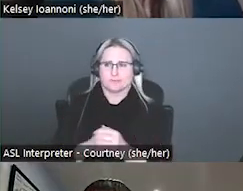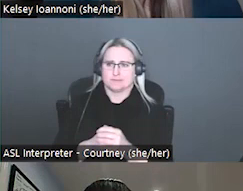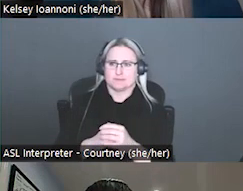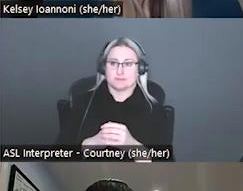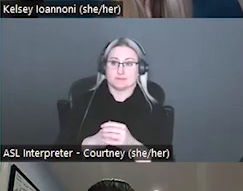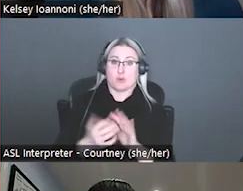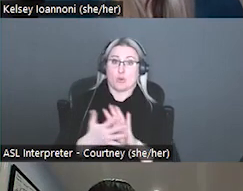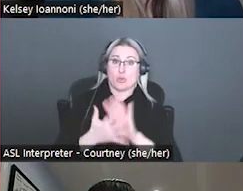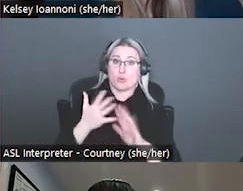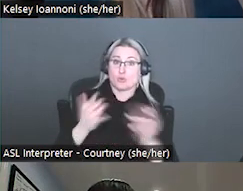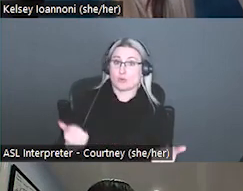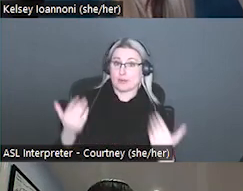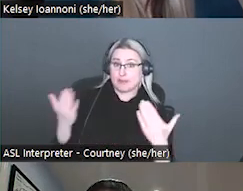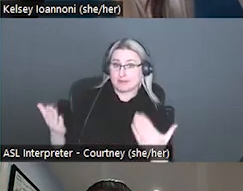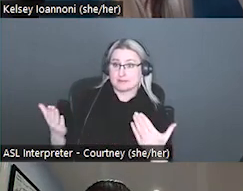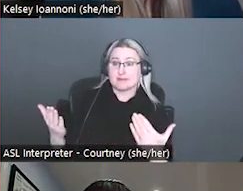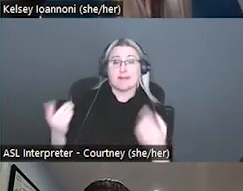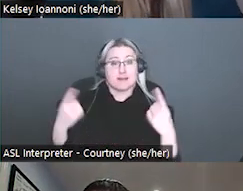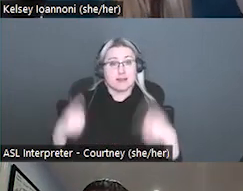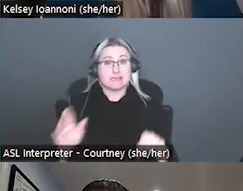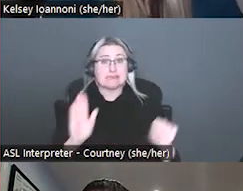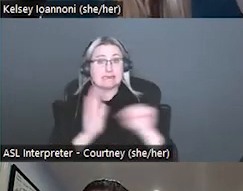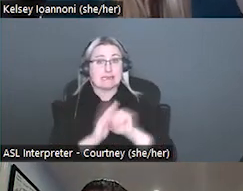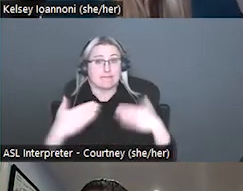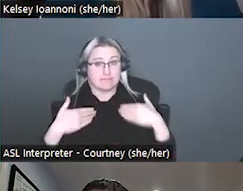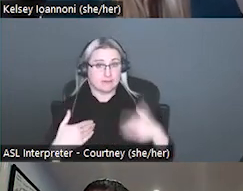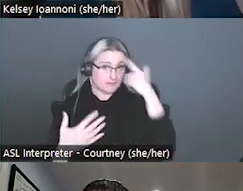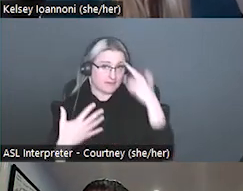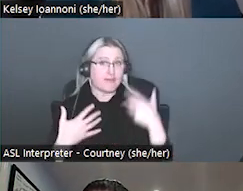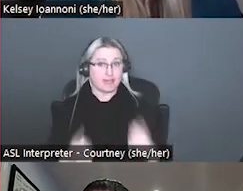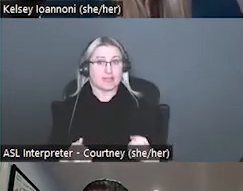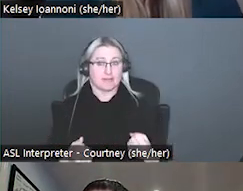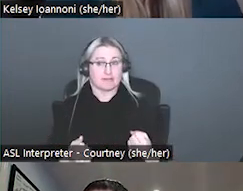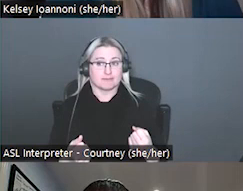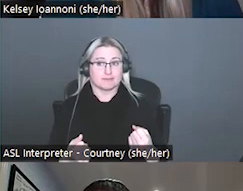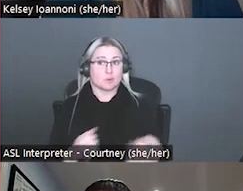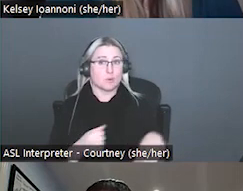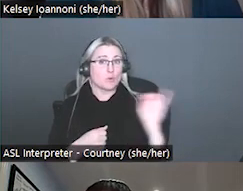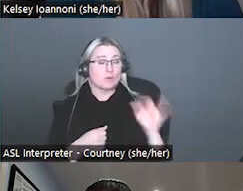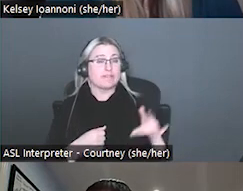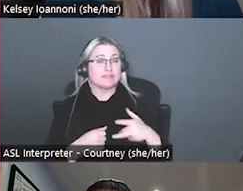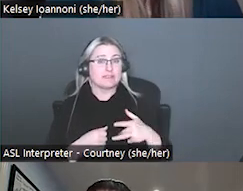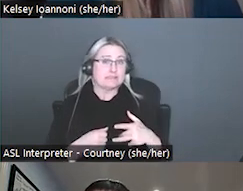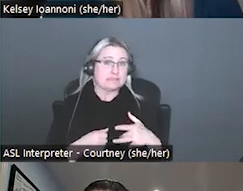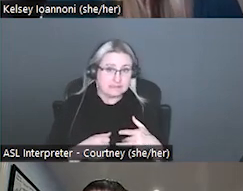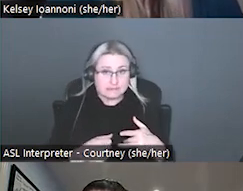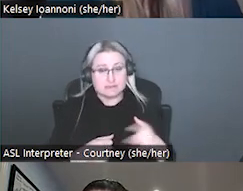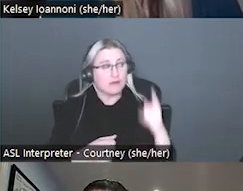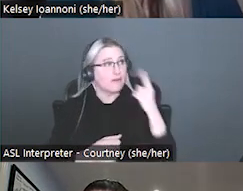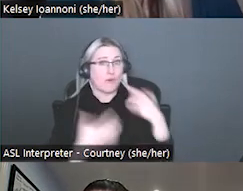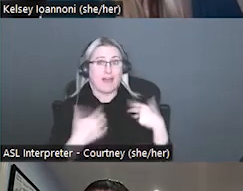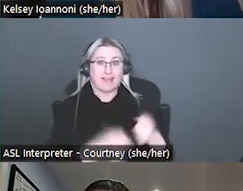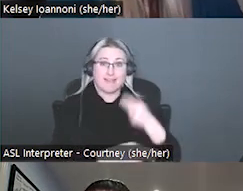These recommendations result in negative physical and mental health effects and subsequent reluctance to access both healthcare and